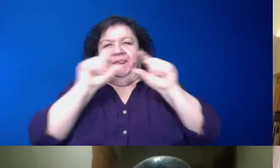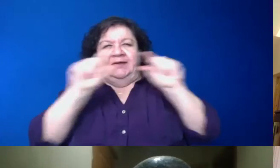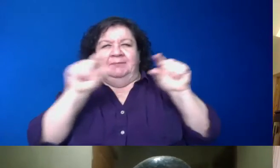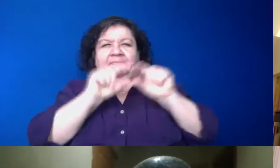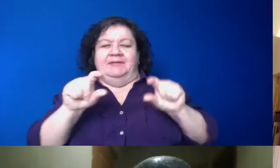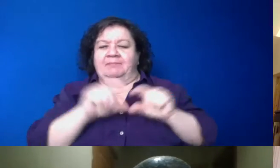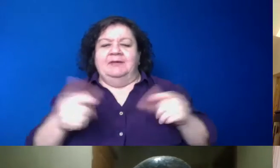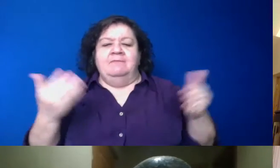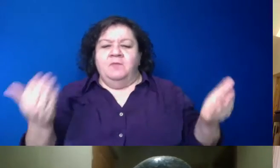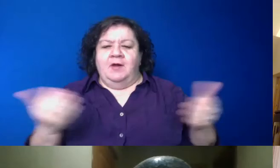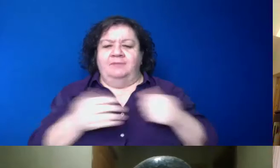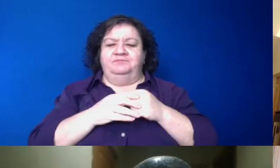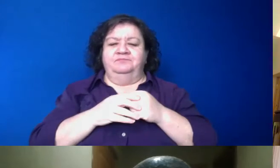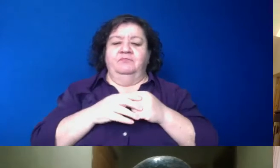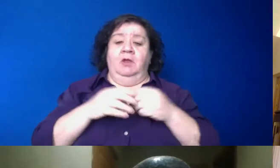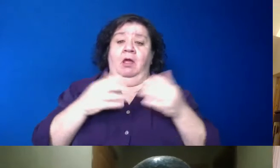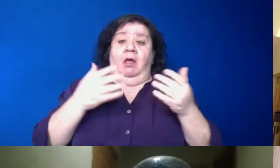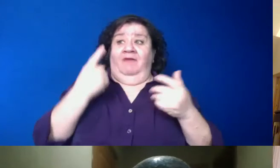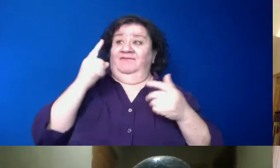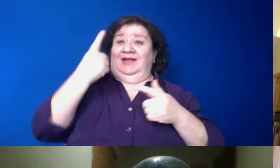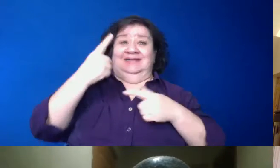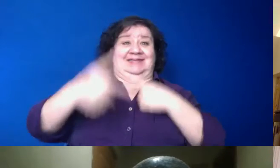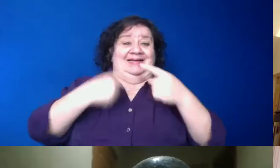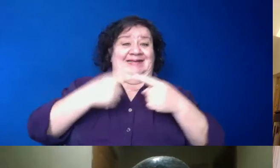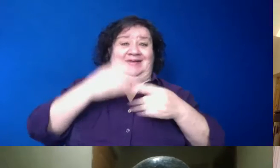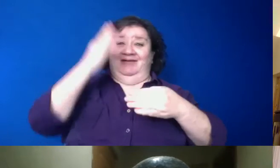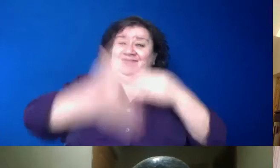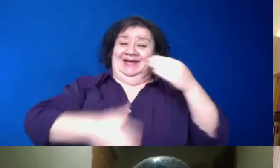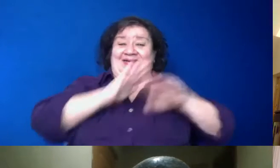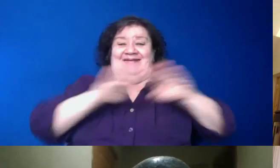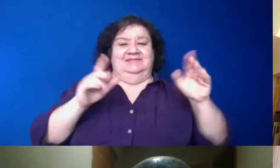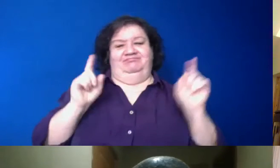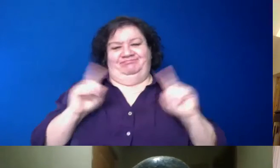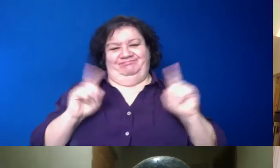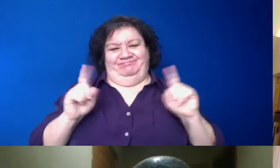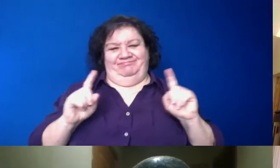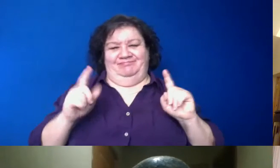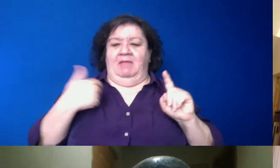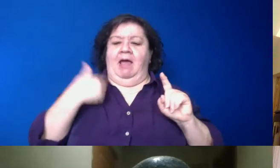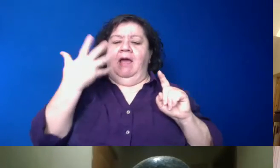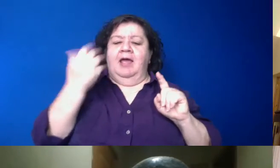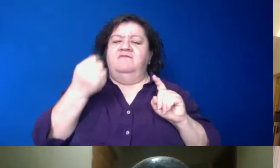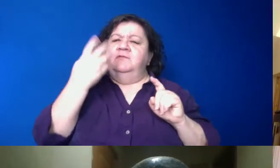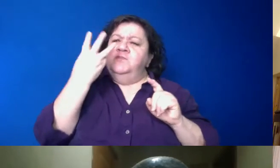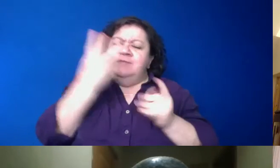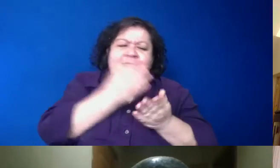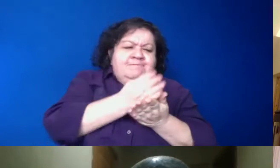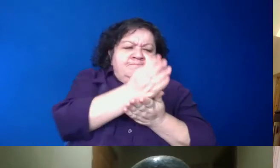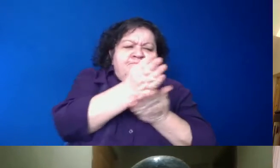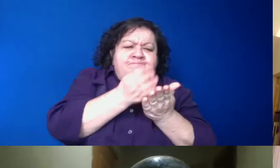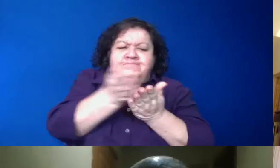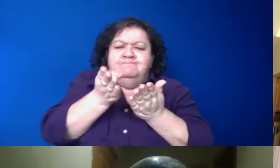with ensuring the disability perspective, particularly the perspective of the CRPD,